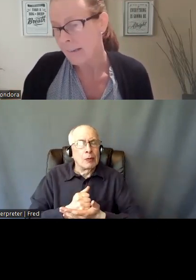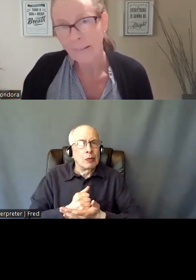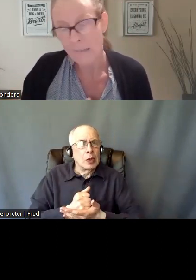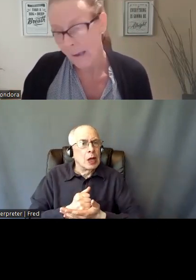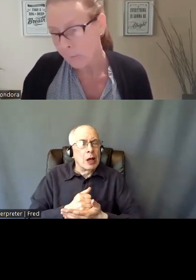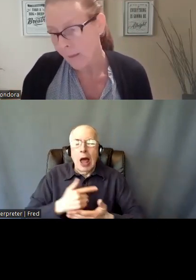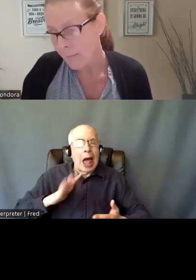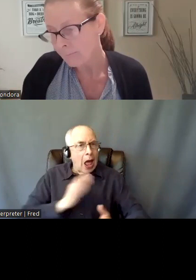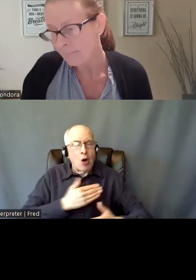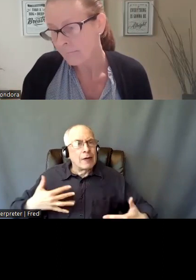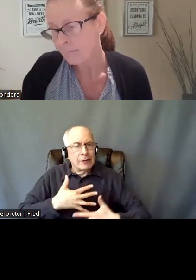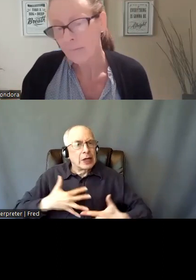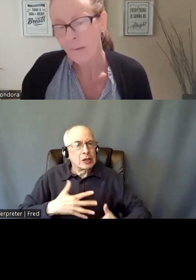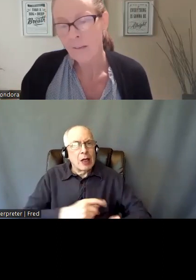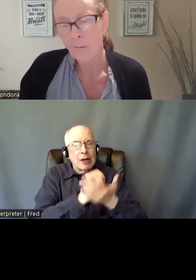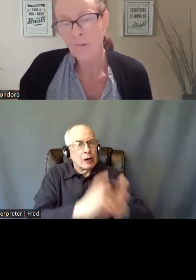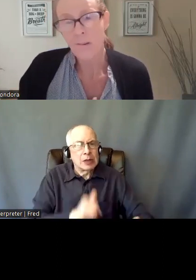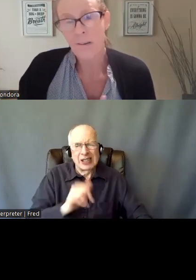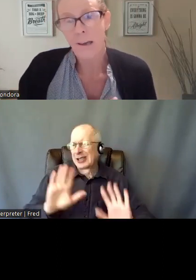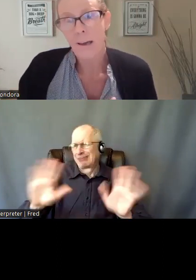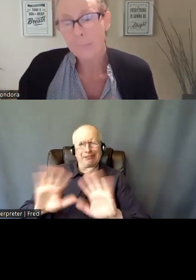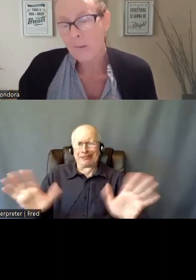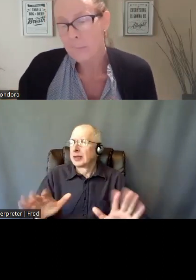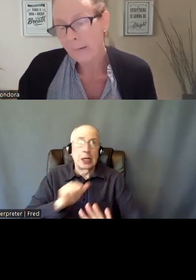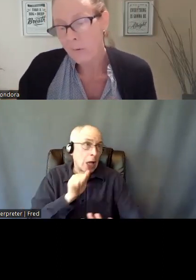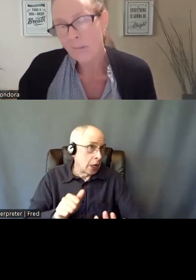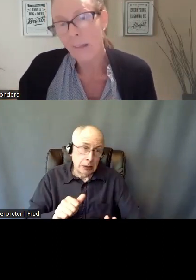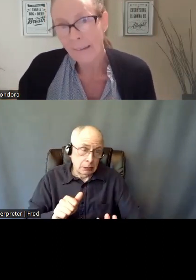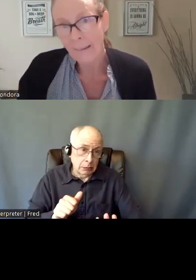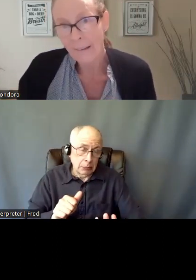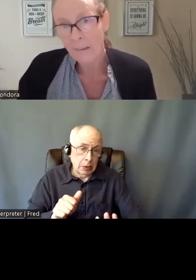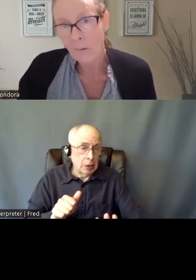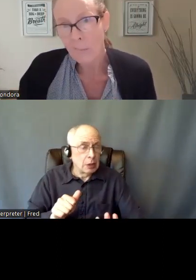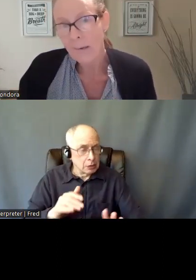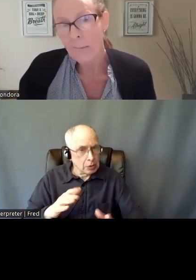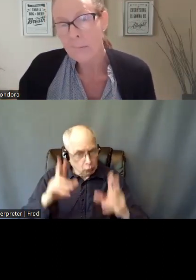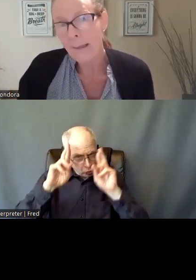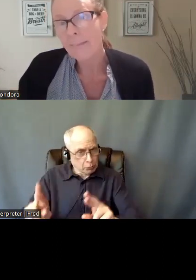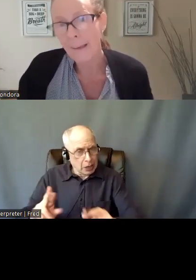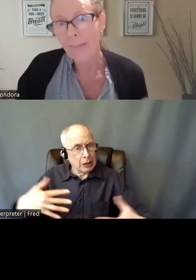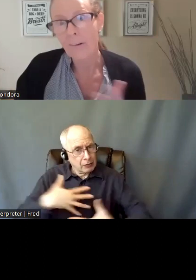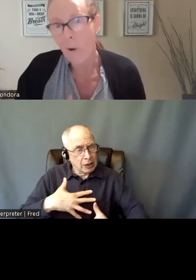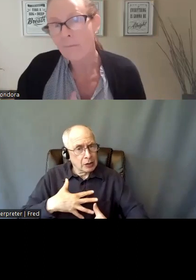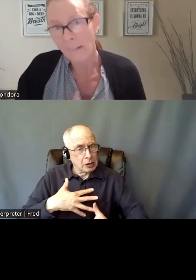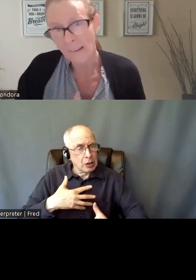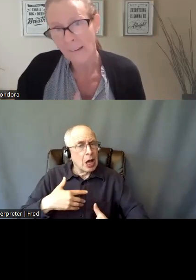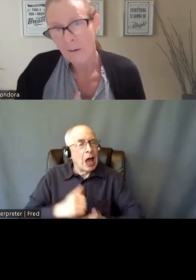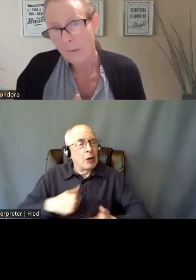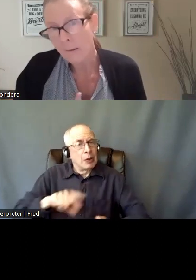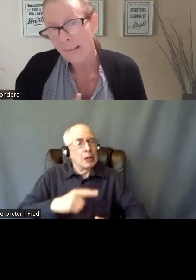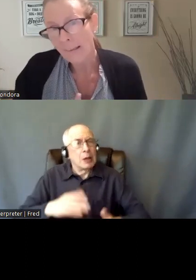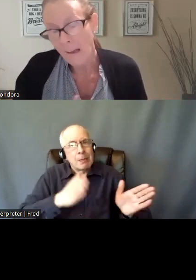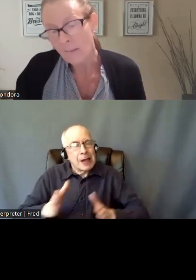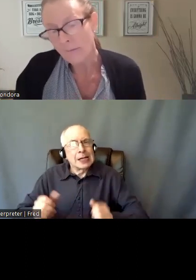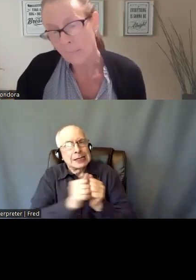She didn't discount them. She helped us bring those to light so that we could plan together thoughtfully